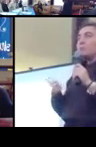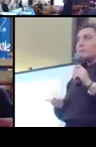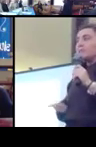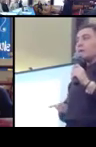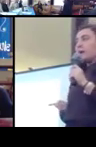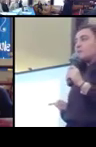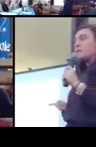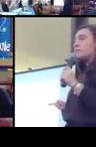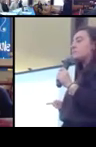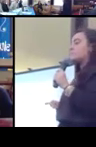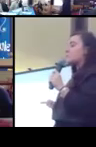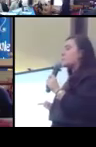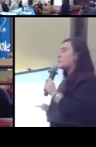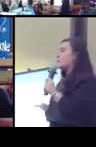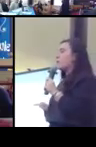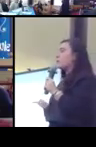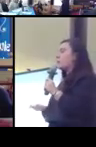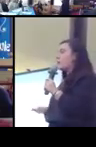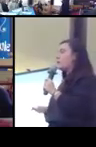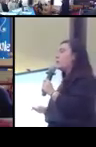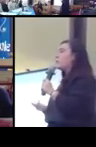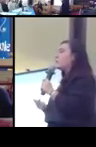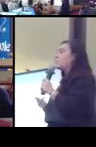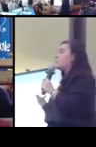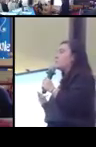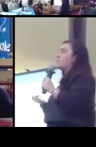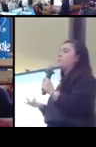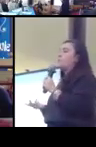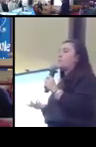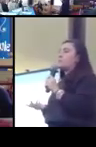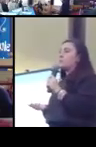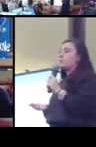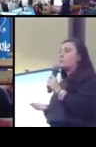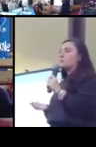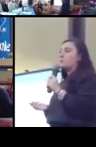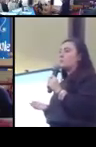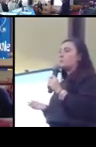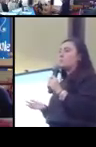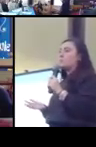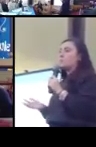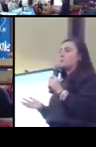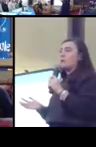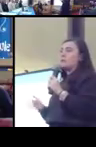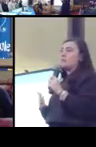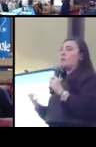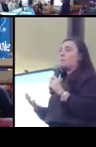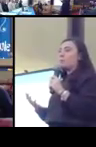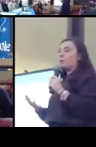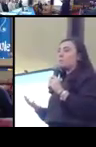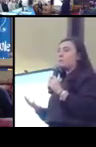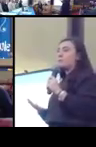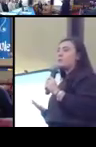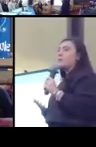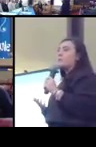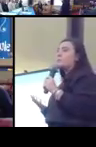ADA, bridge ADA access to those sidewalk lighting, and really thinking about streets more holistically in terms of their design and